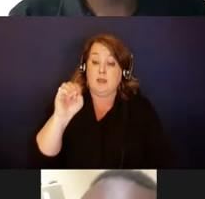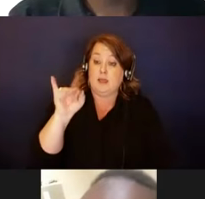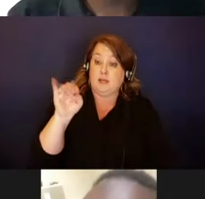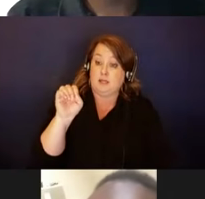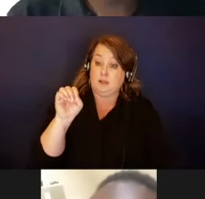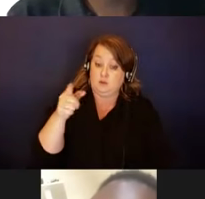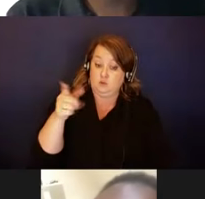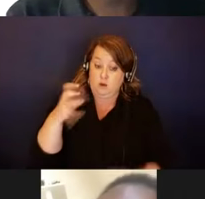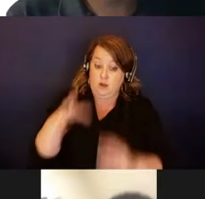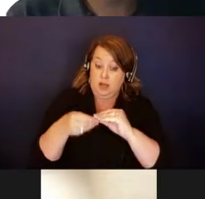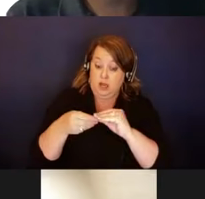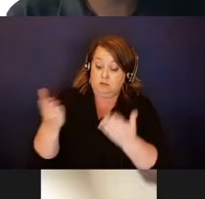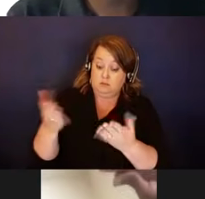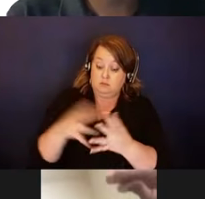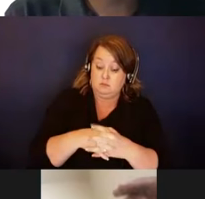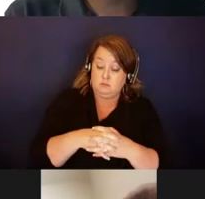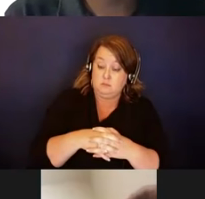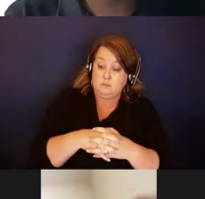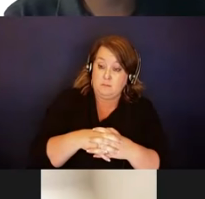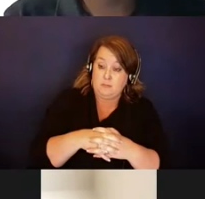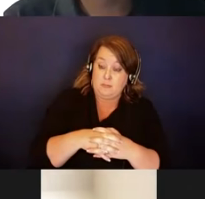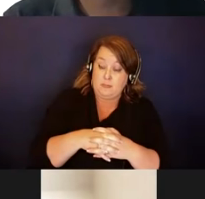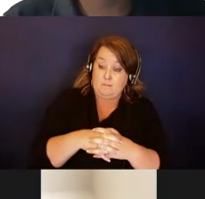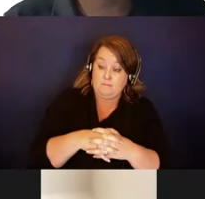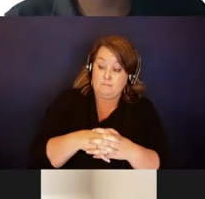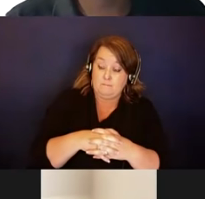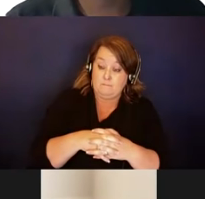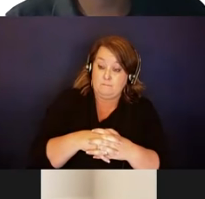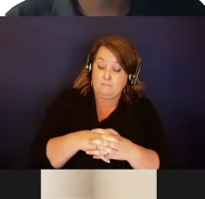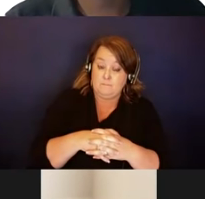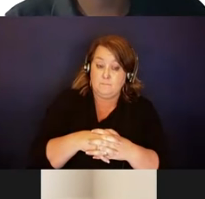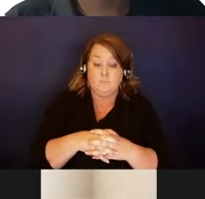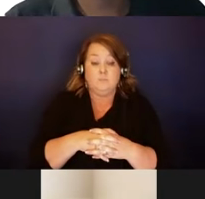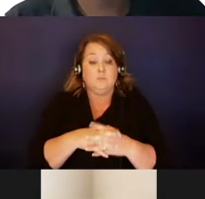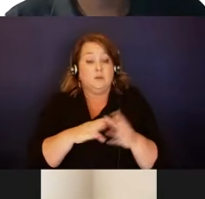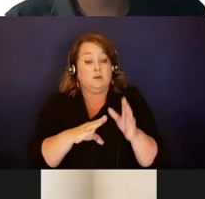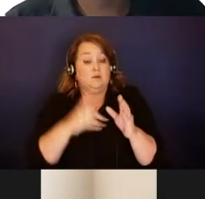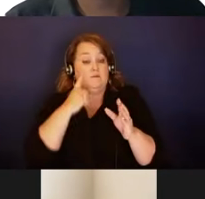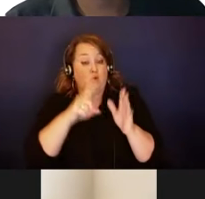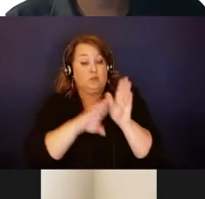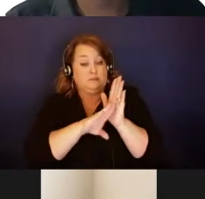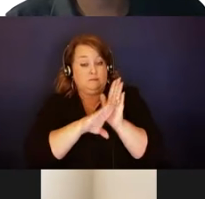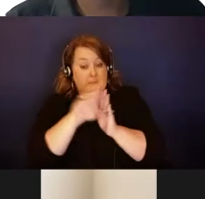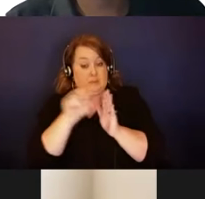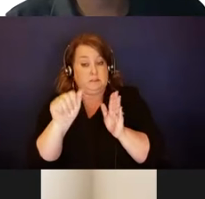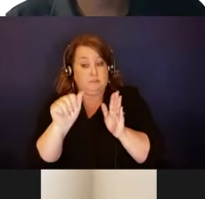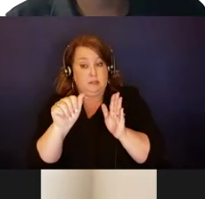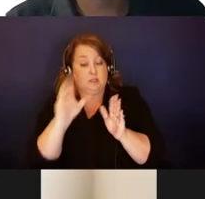have what kind of advice would you give to a person who would like to be a self-advocate? So on developmental disabilities would have